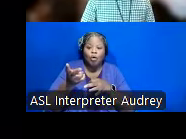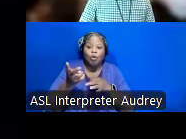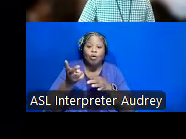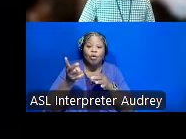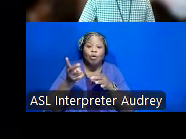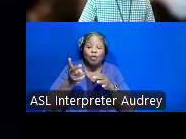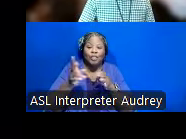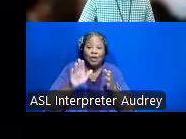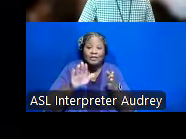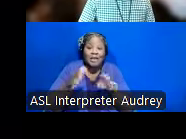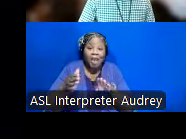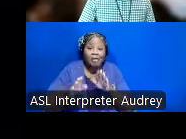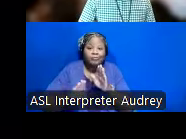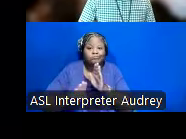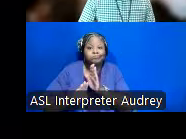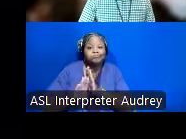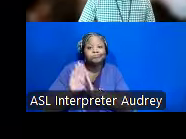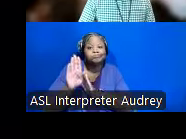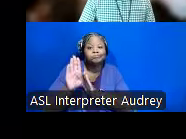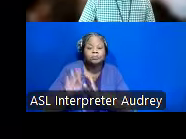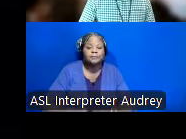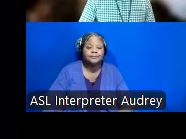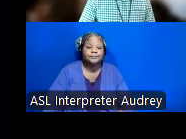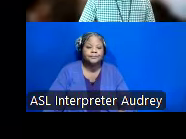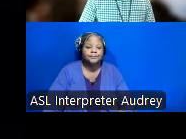their deaths accelerated.